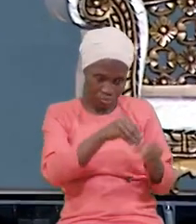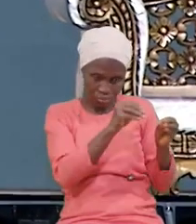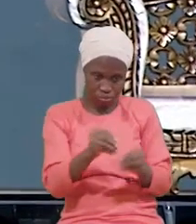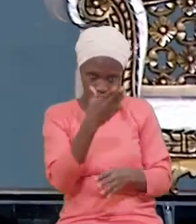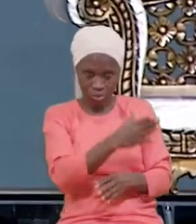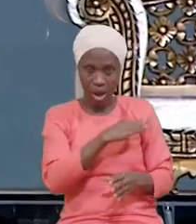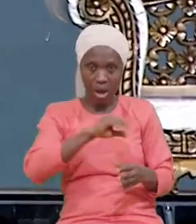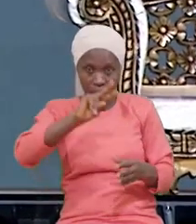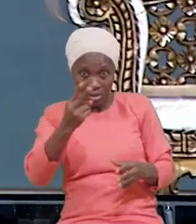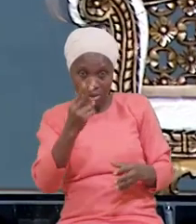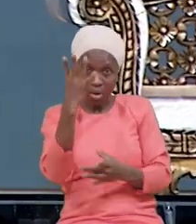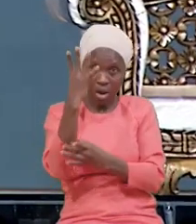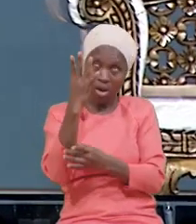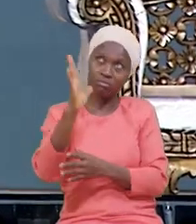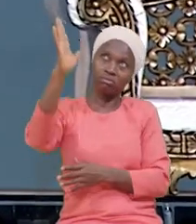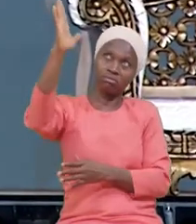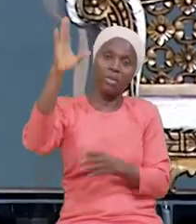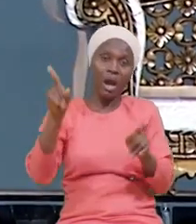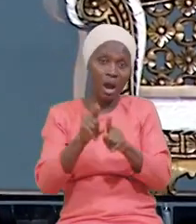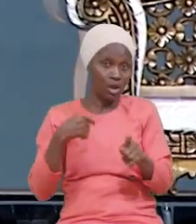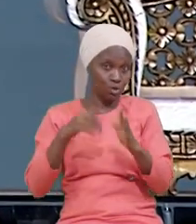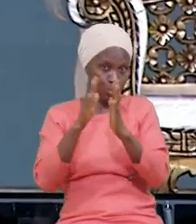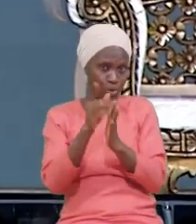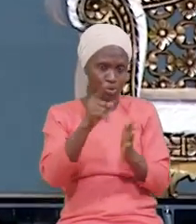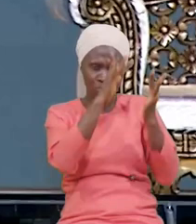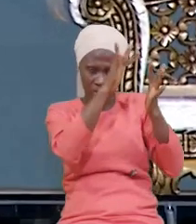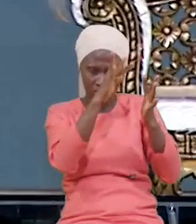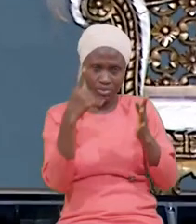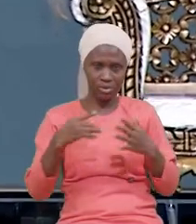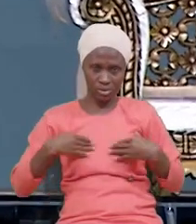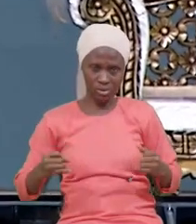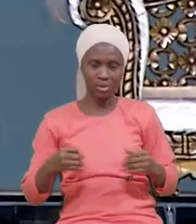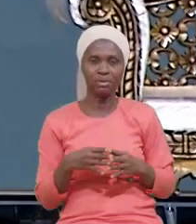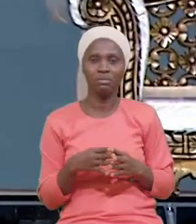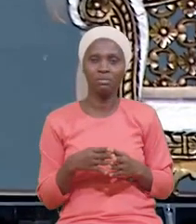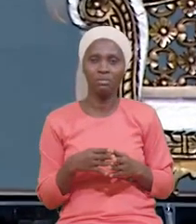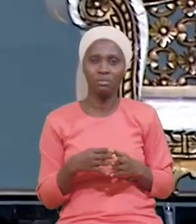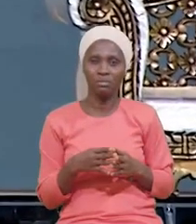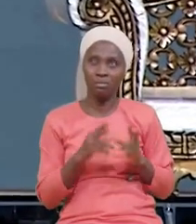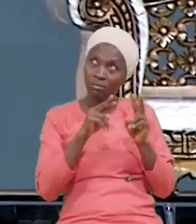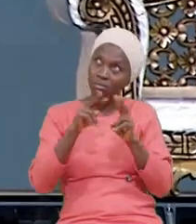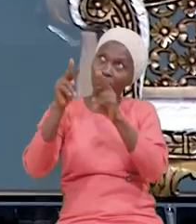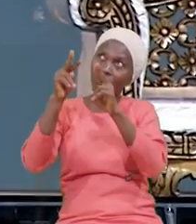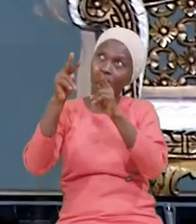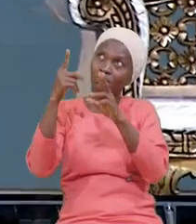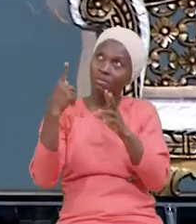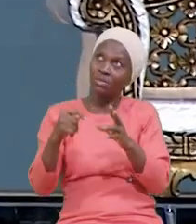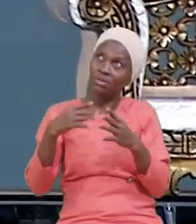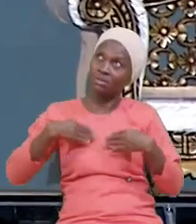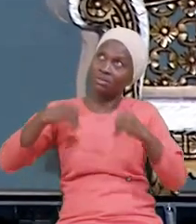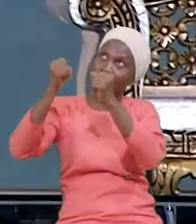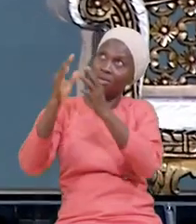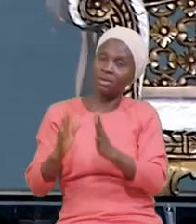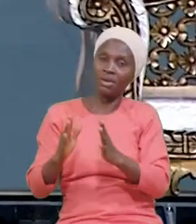pray. Prarthan chestundaga expect the healing. Swasthatani eduru chudandi. Behold the healer.